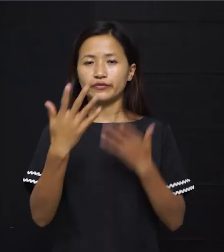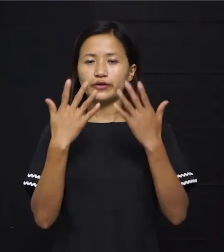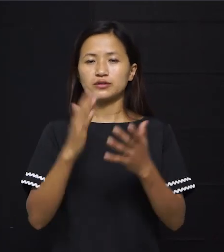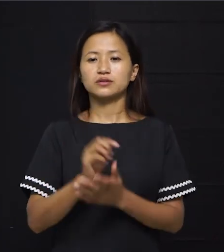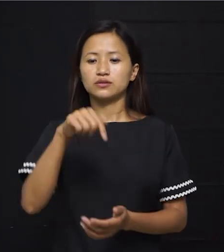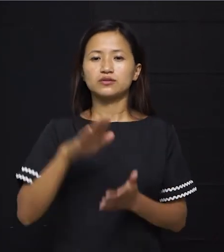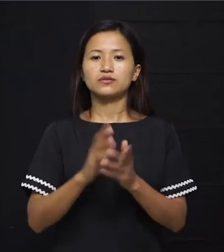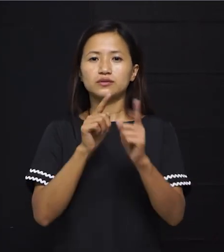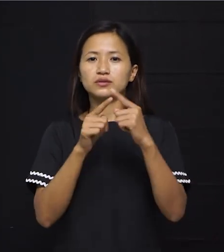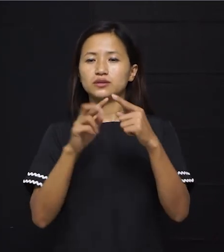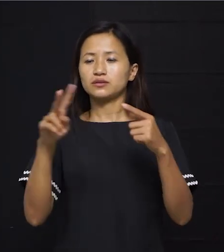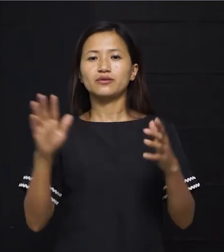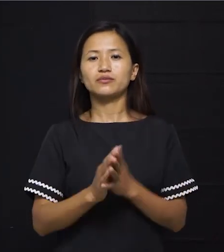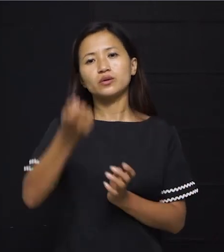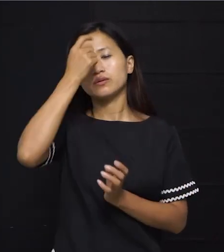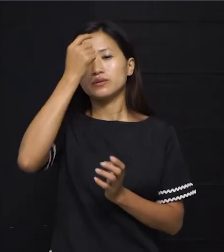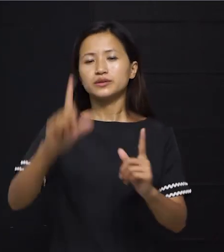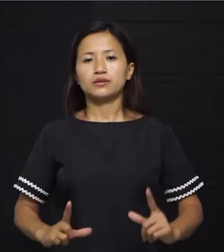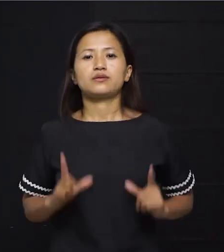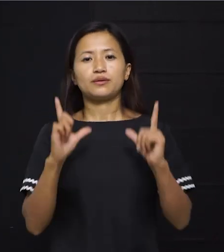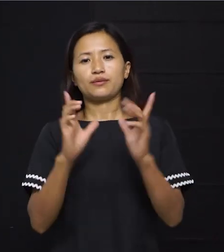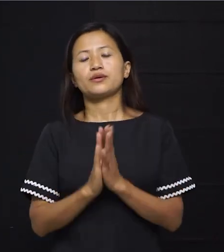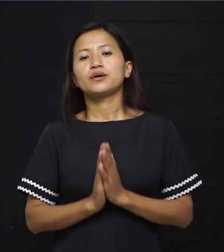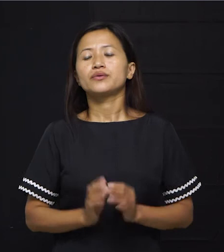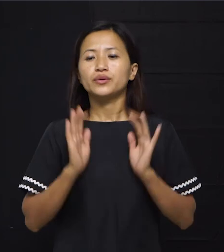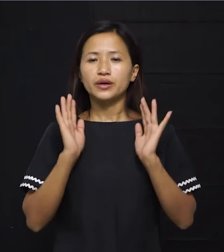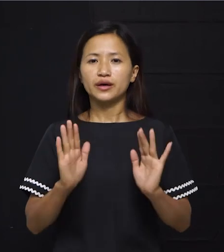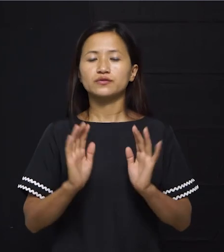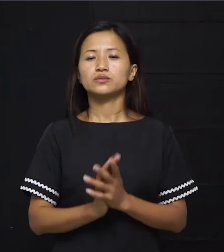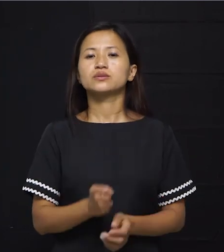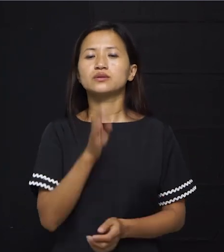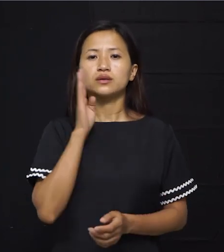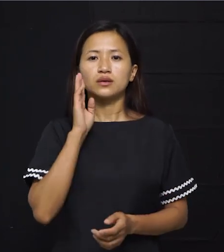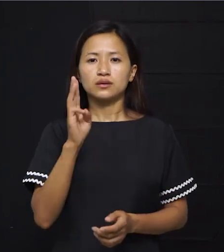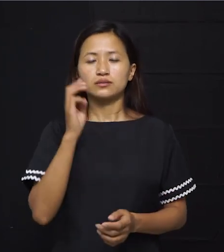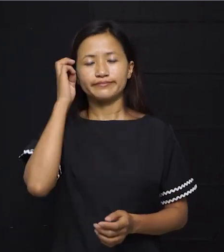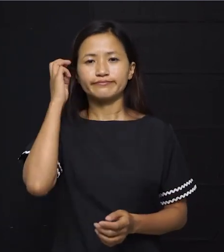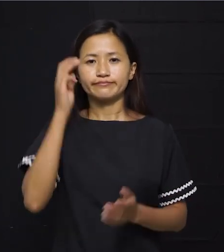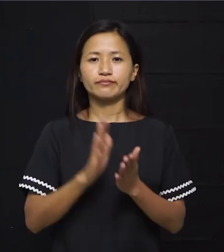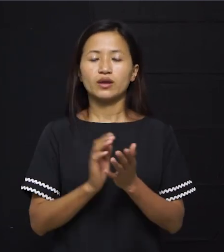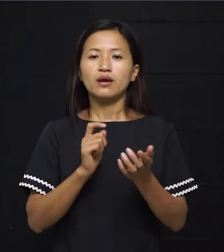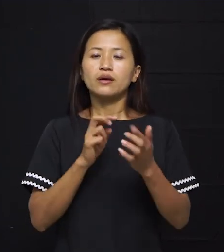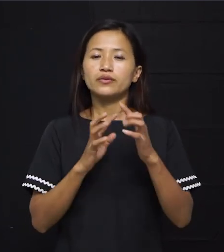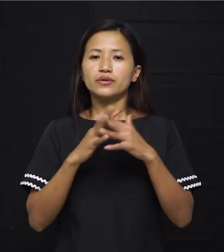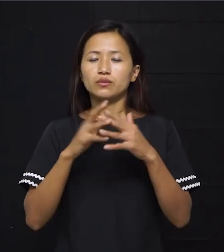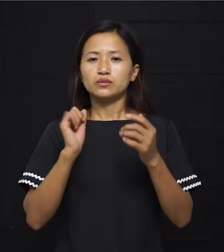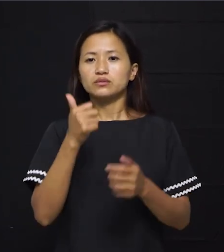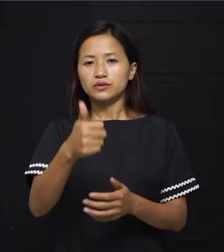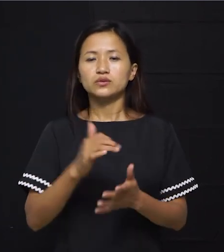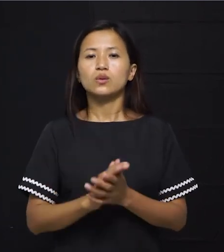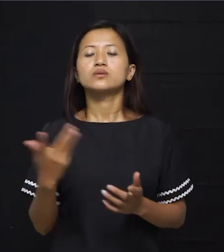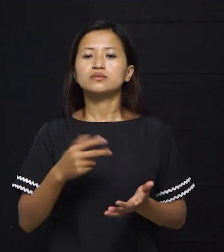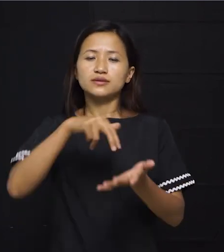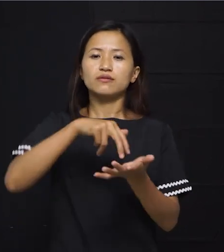with this type of problem in your life, but you have to be wise. Think beyond your own problems and stand for what is